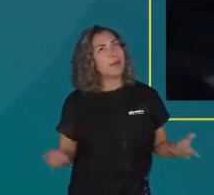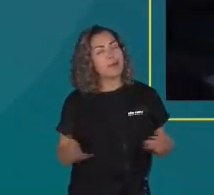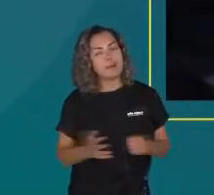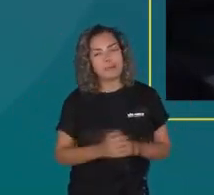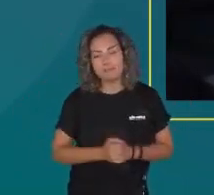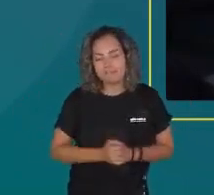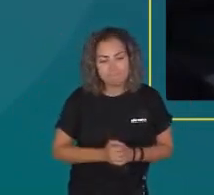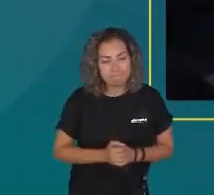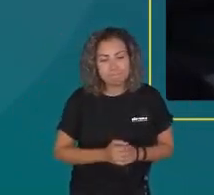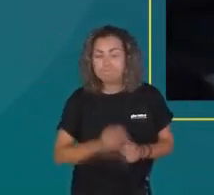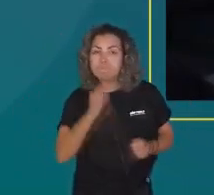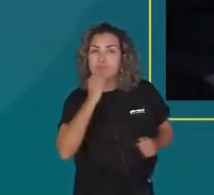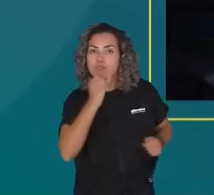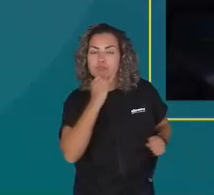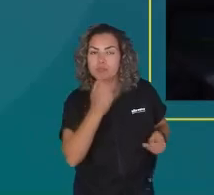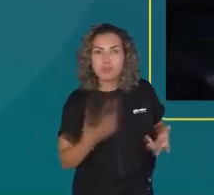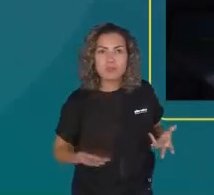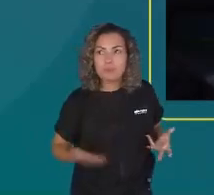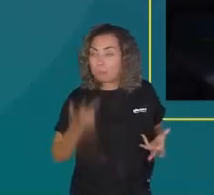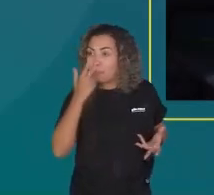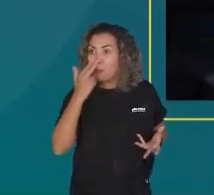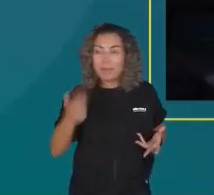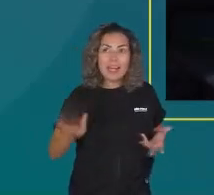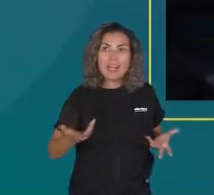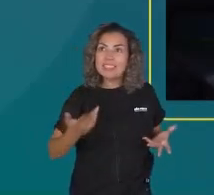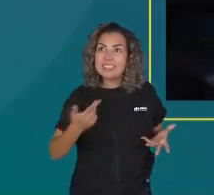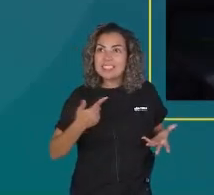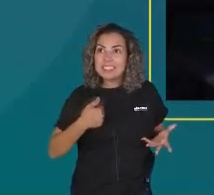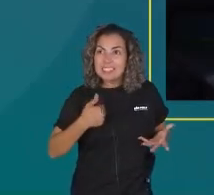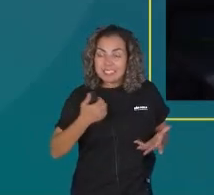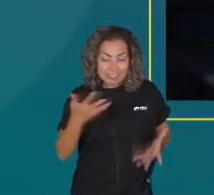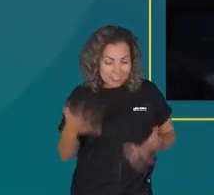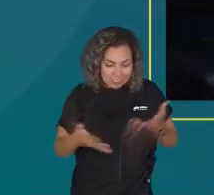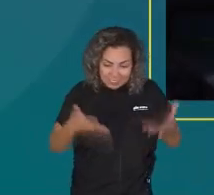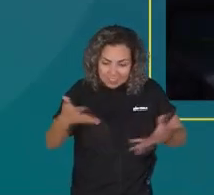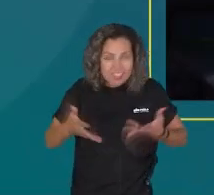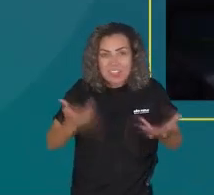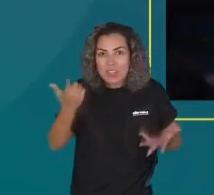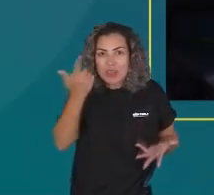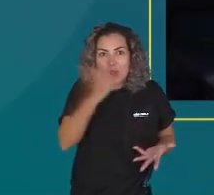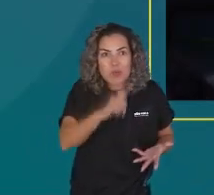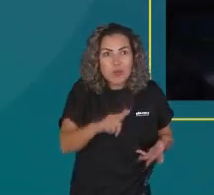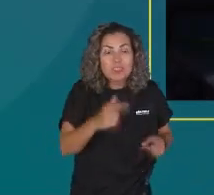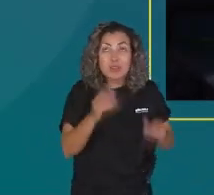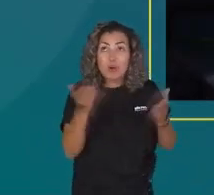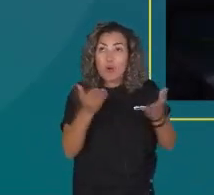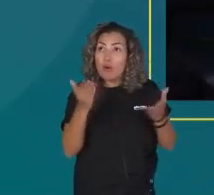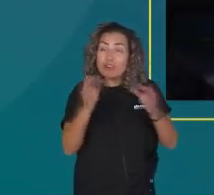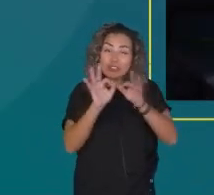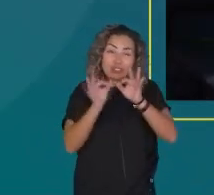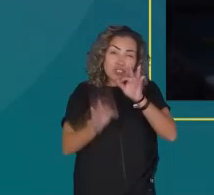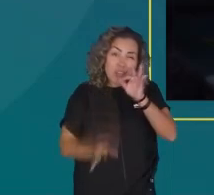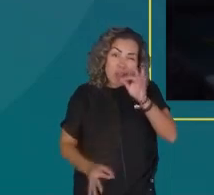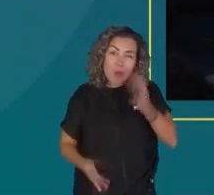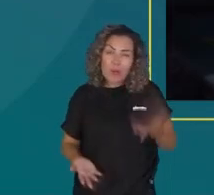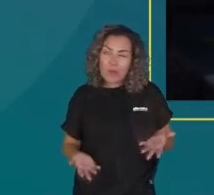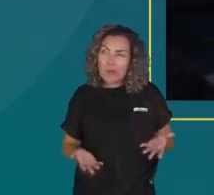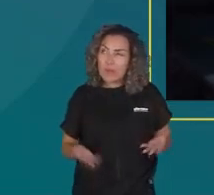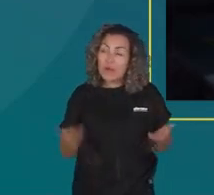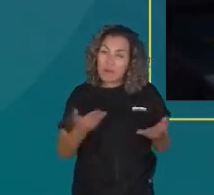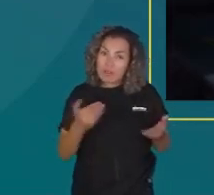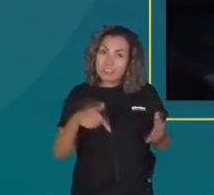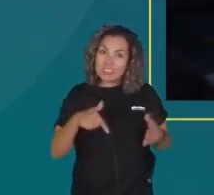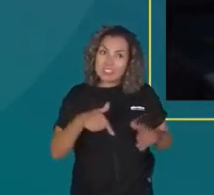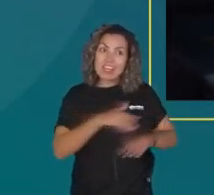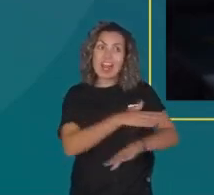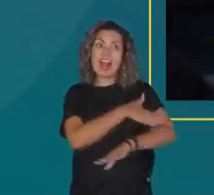I miss words in English tonight. It's been a long week. It's been but, a long day as well. We have strength, but we also have place where we are not as good as